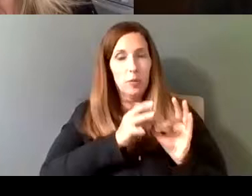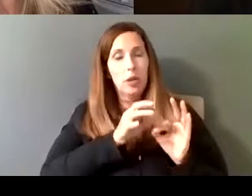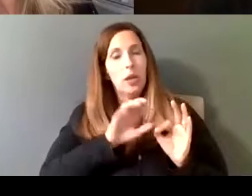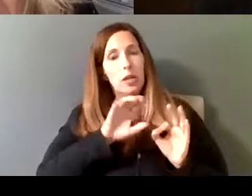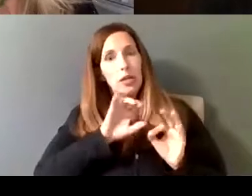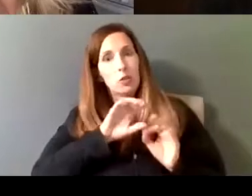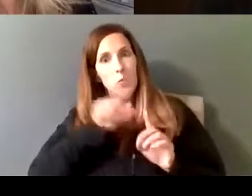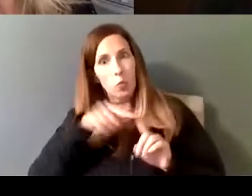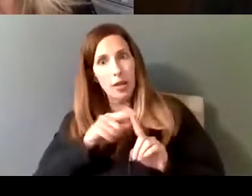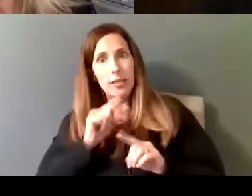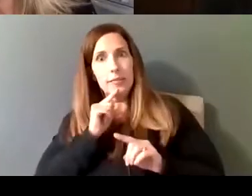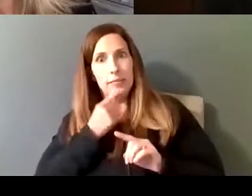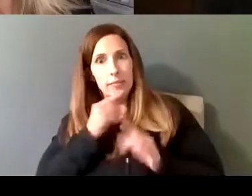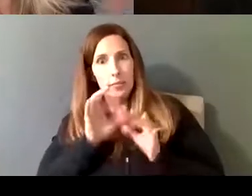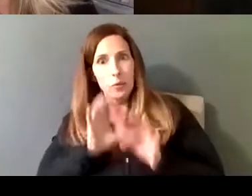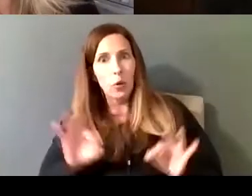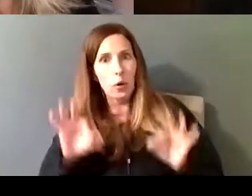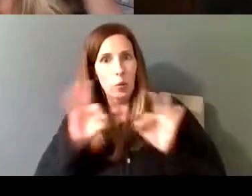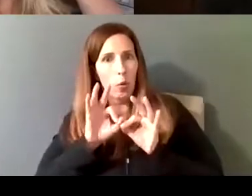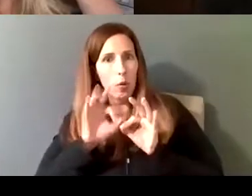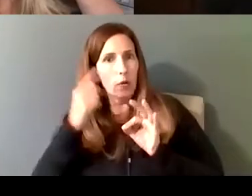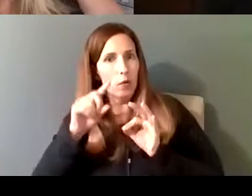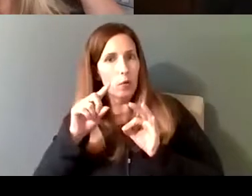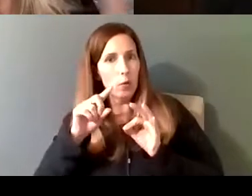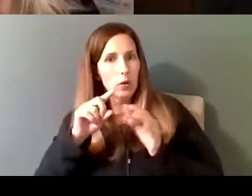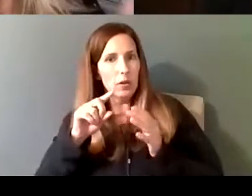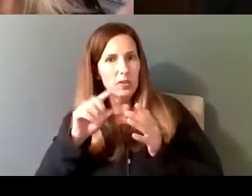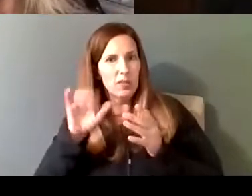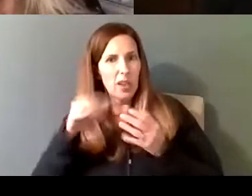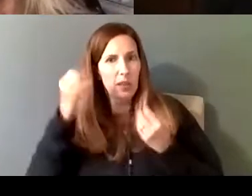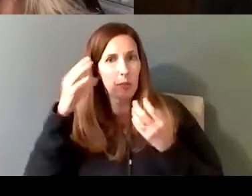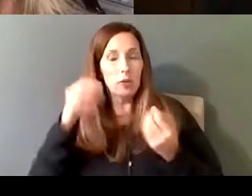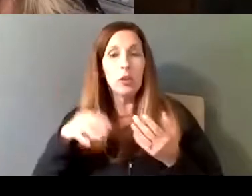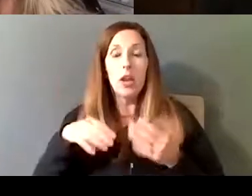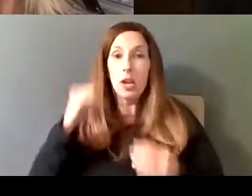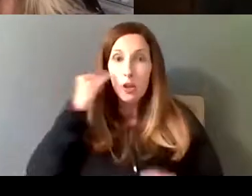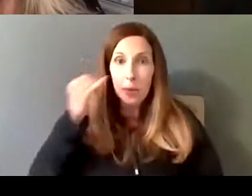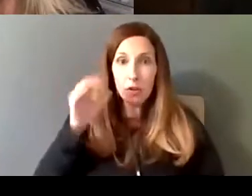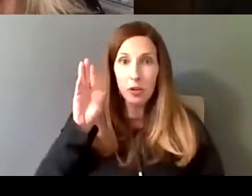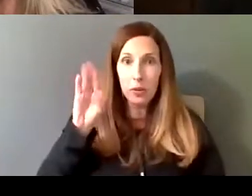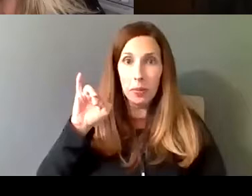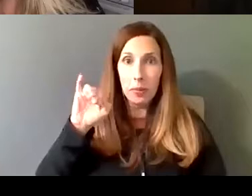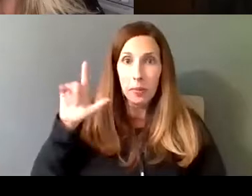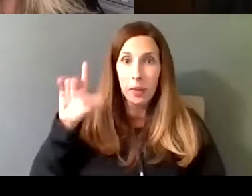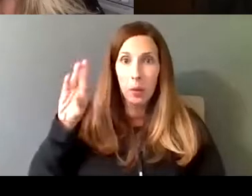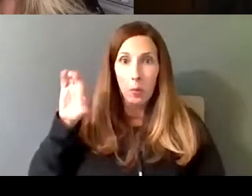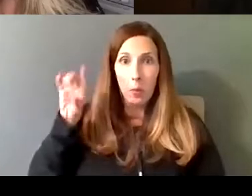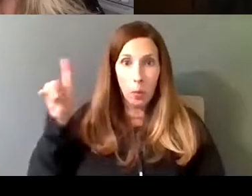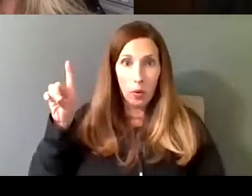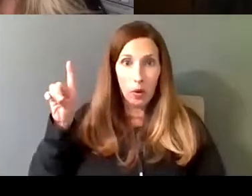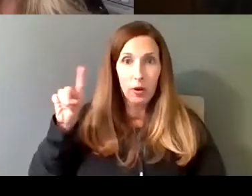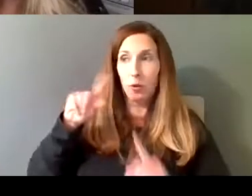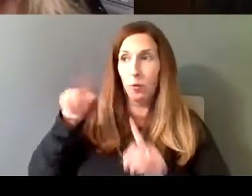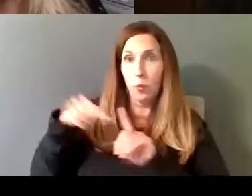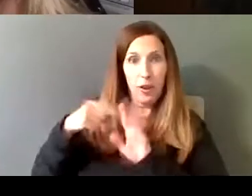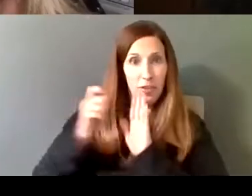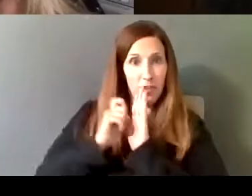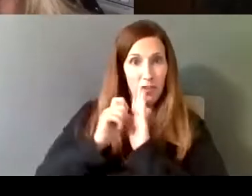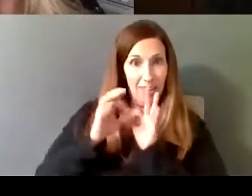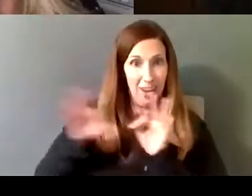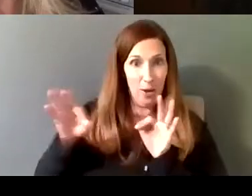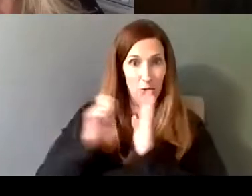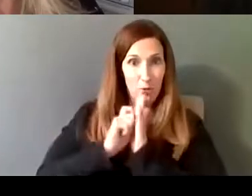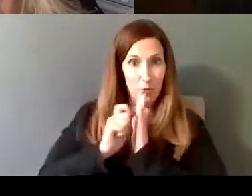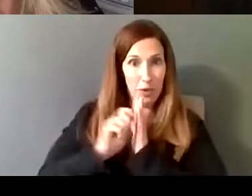accurate. So in Duchess's example, having a billboard, could you imagine a billboard where the language was written by a third grader?